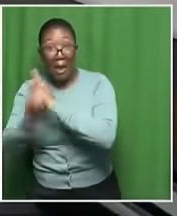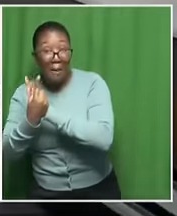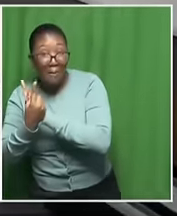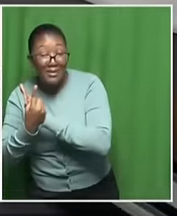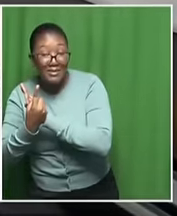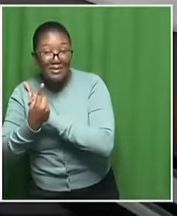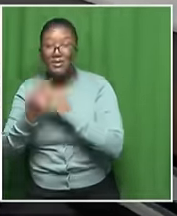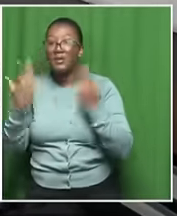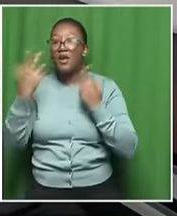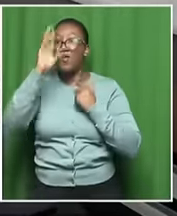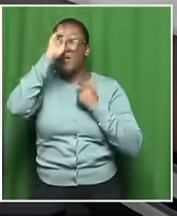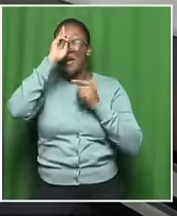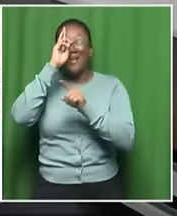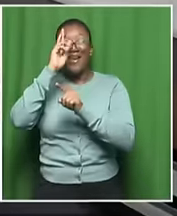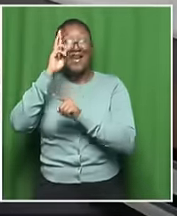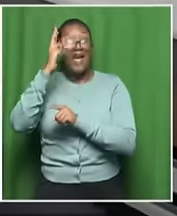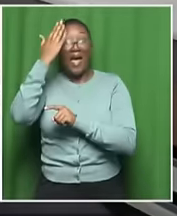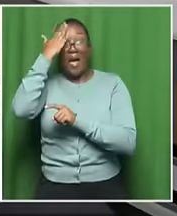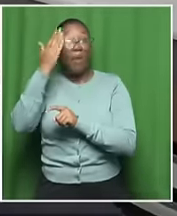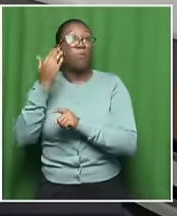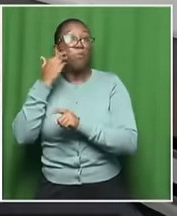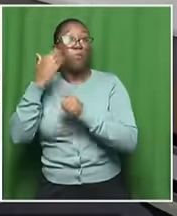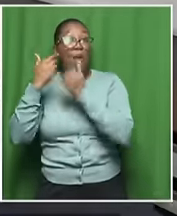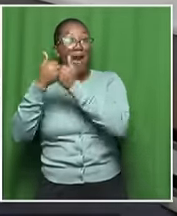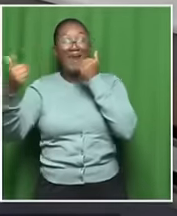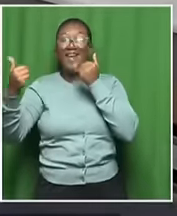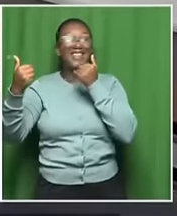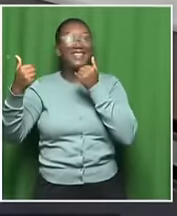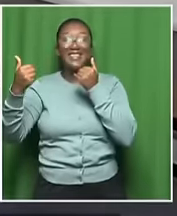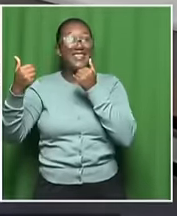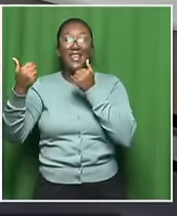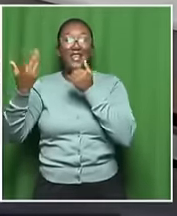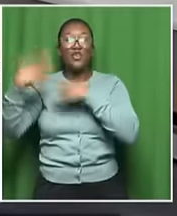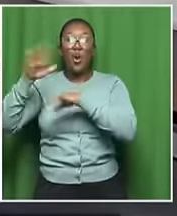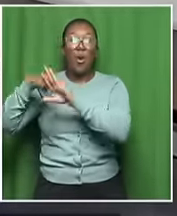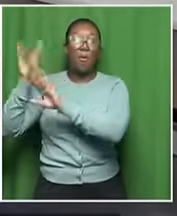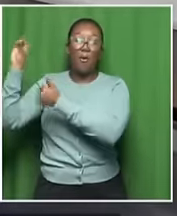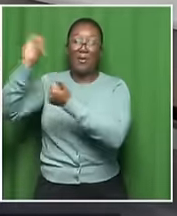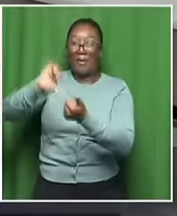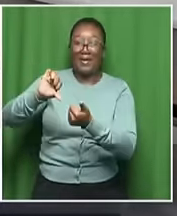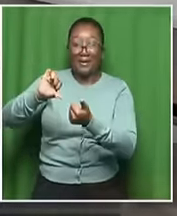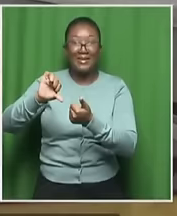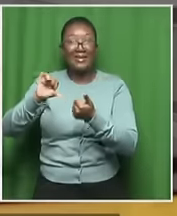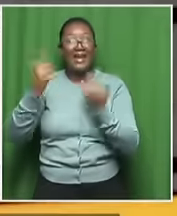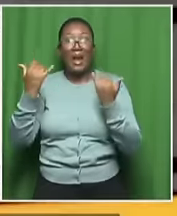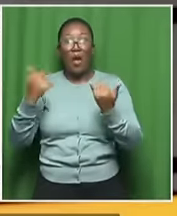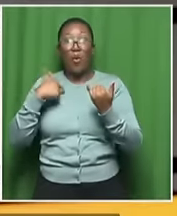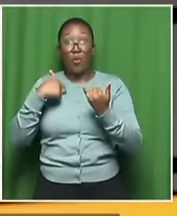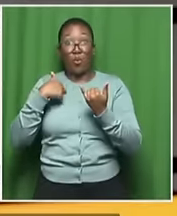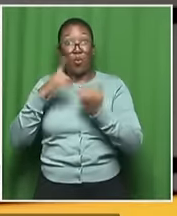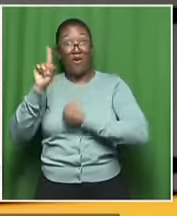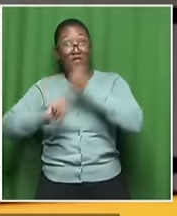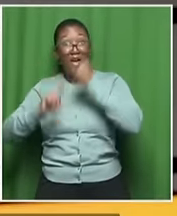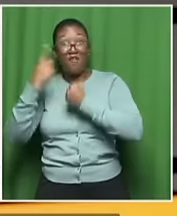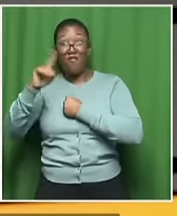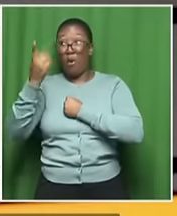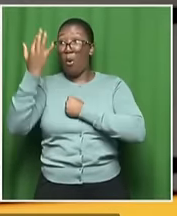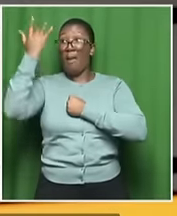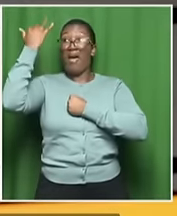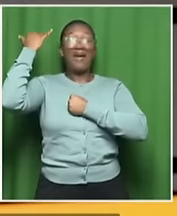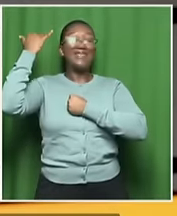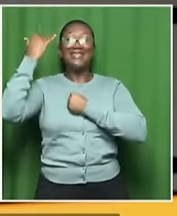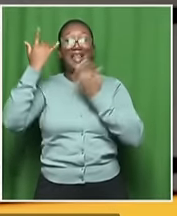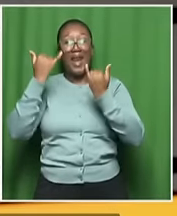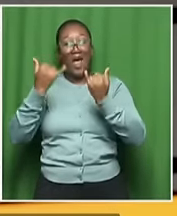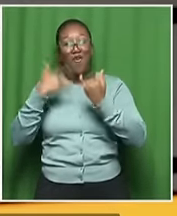Apartheid is dead. And the Freedom Front Plus, I always say we must stop fighting for the better past. We must fighting for a better